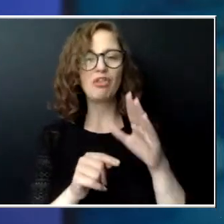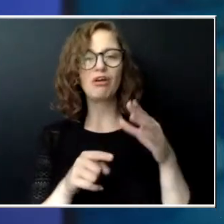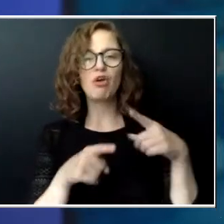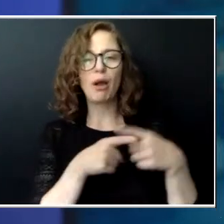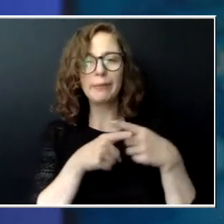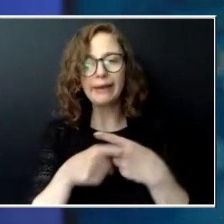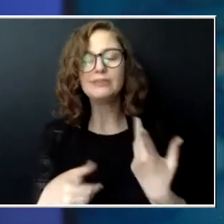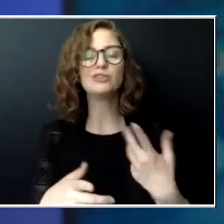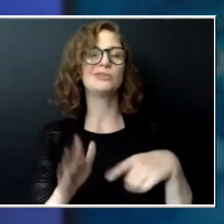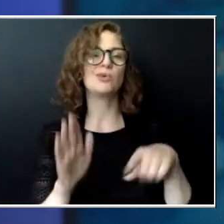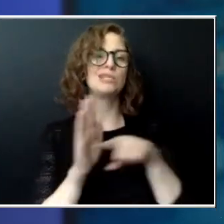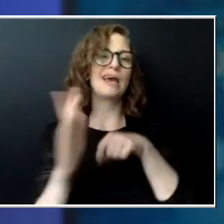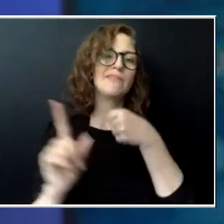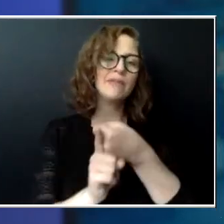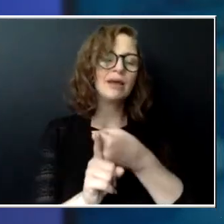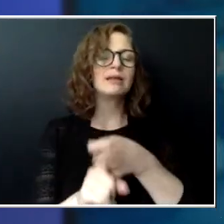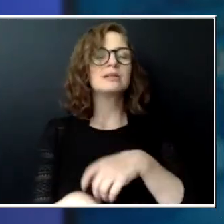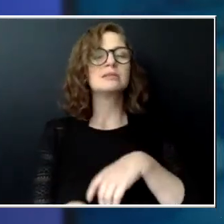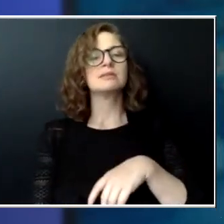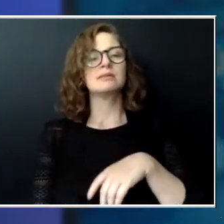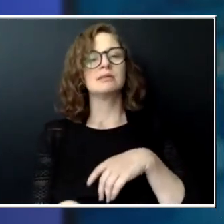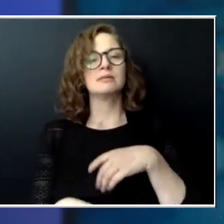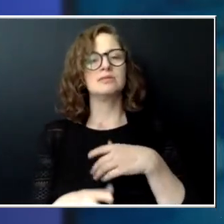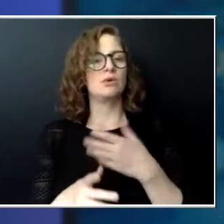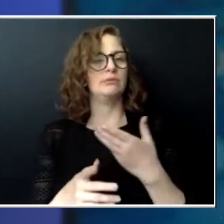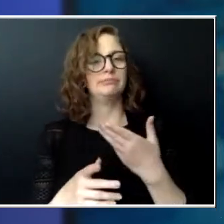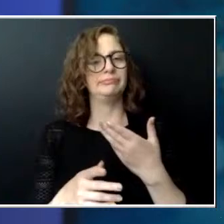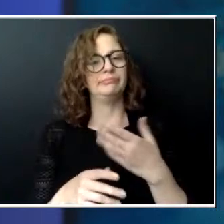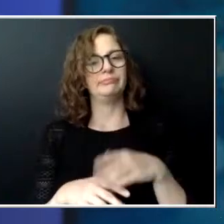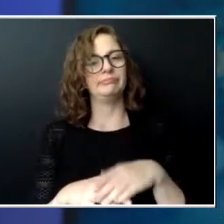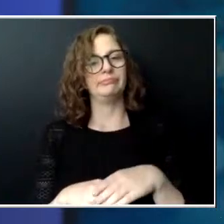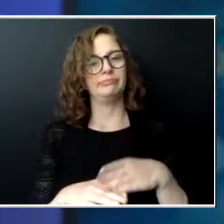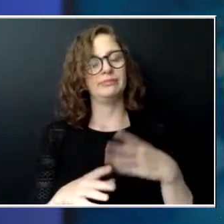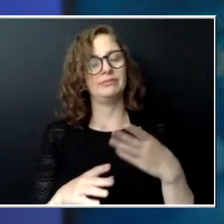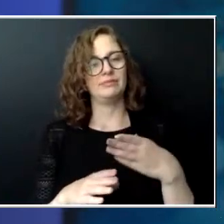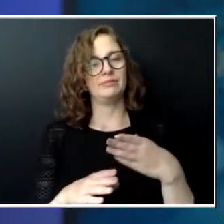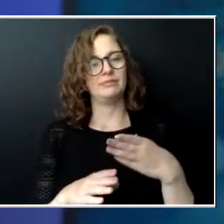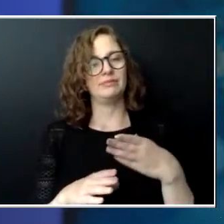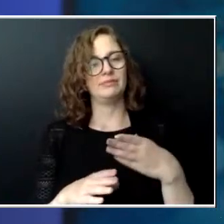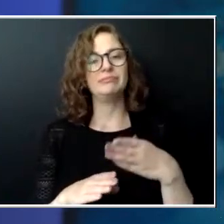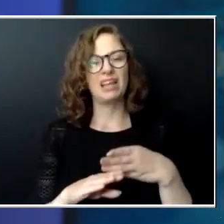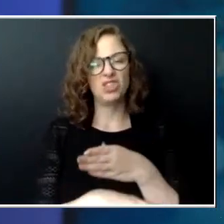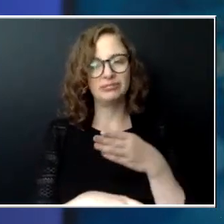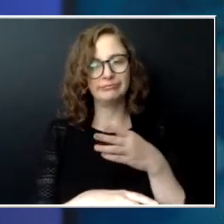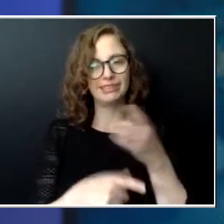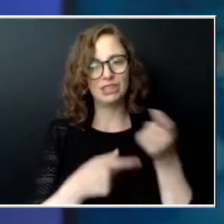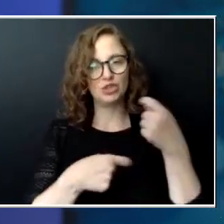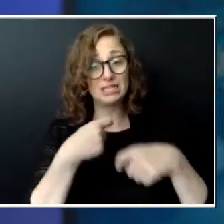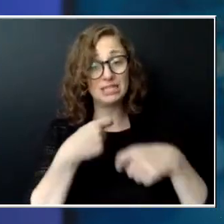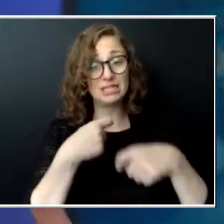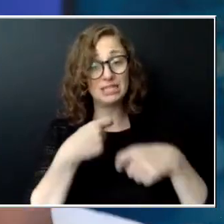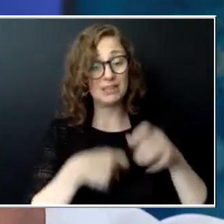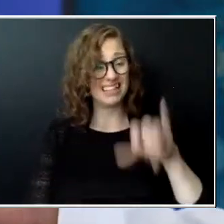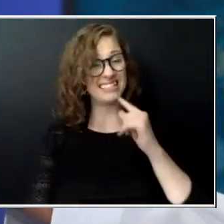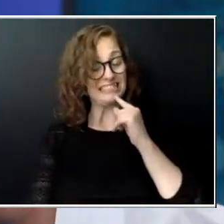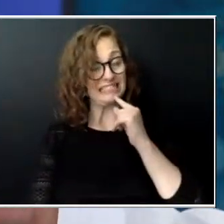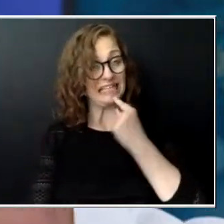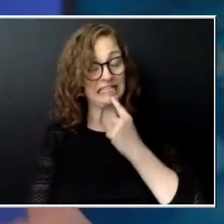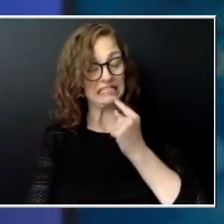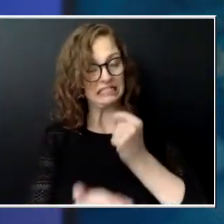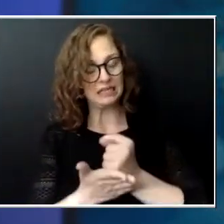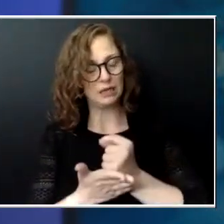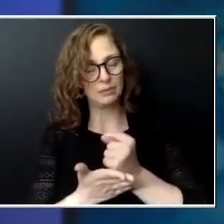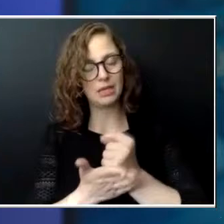or for after an allo transplant, because that's a pretty that's an intense therapy. And he's as he said, as